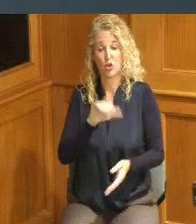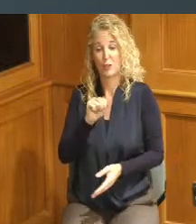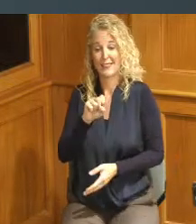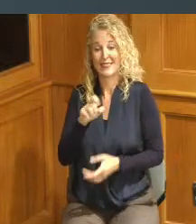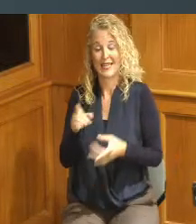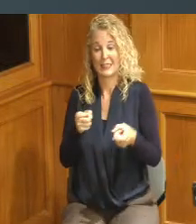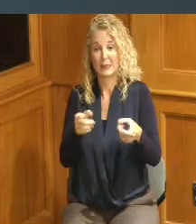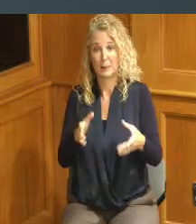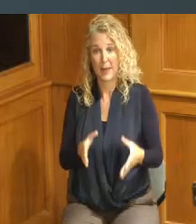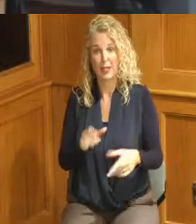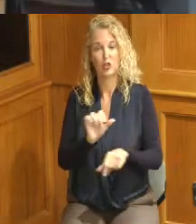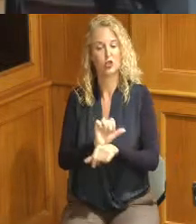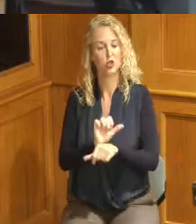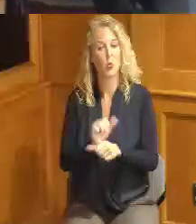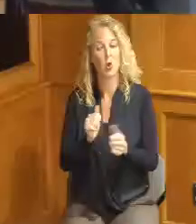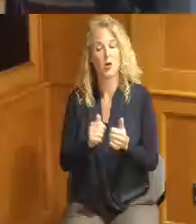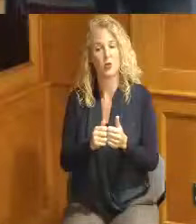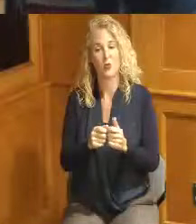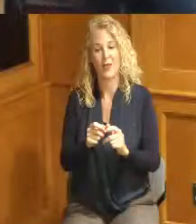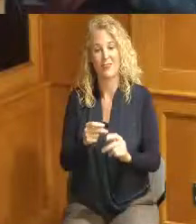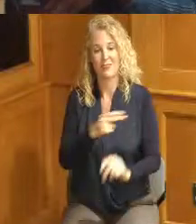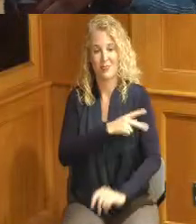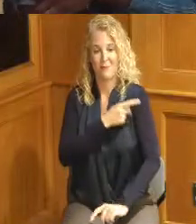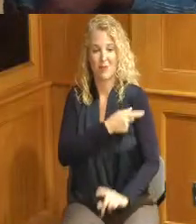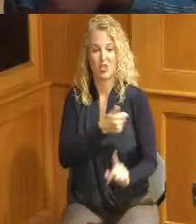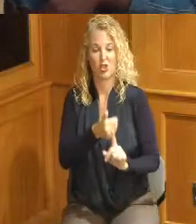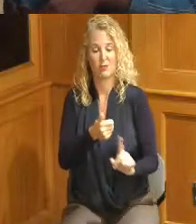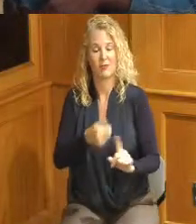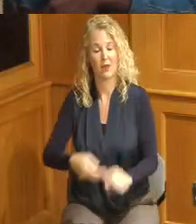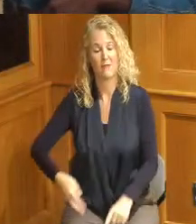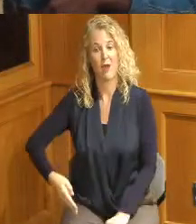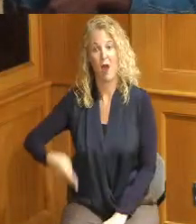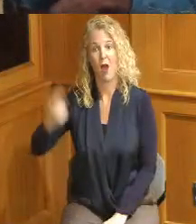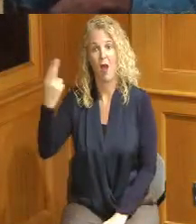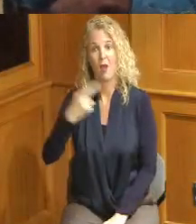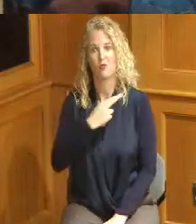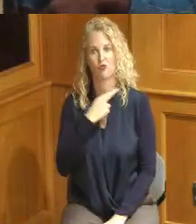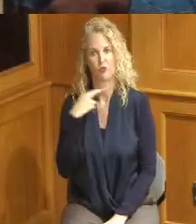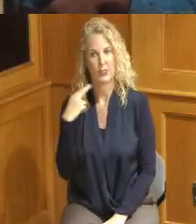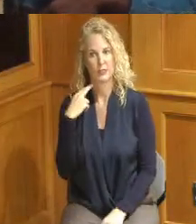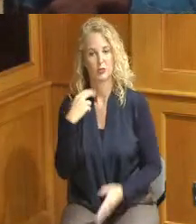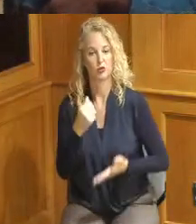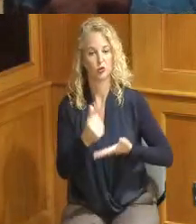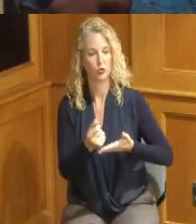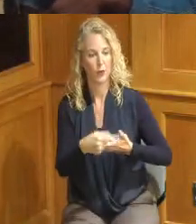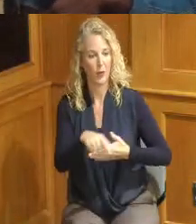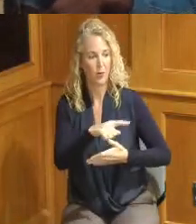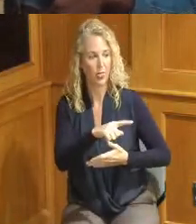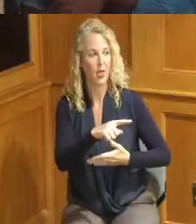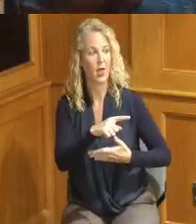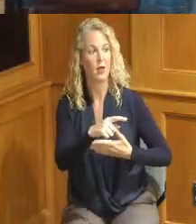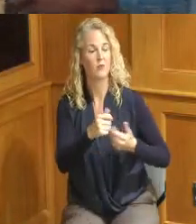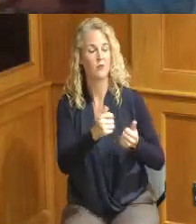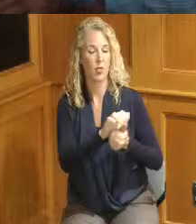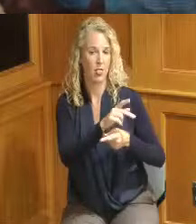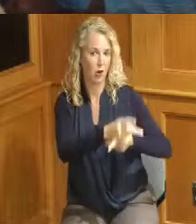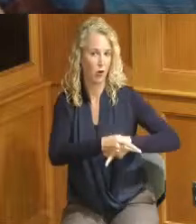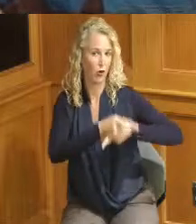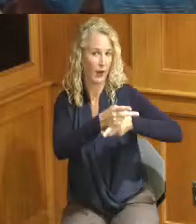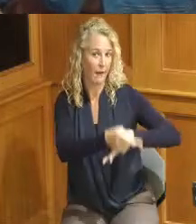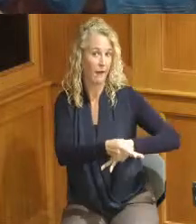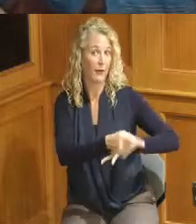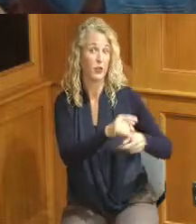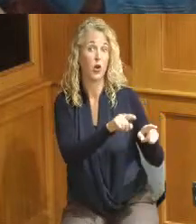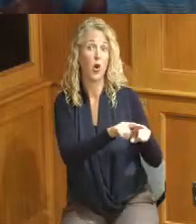works alongside the highest risk patients to assure that they are understood and actively involved in their care. She